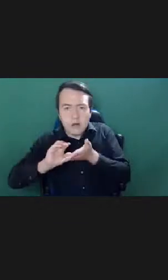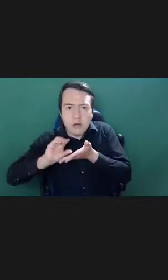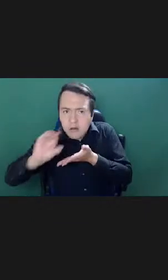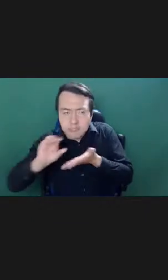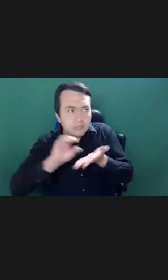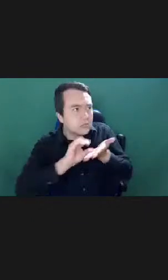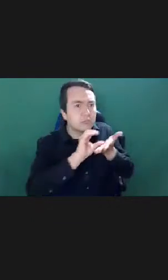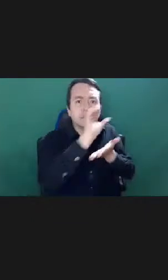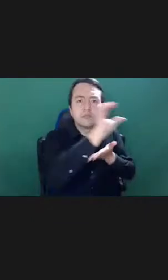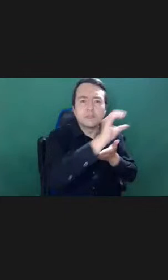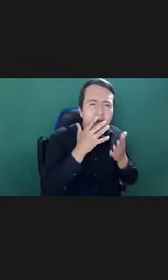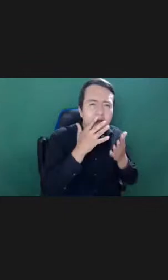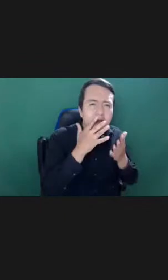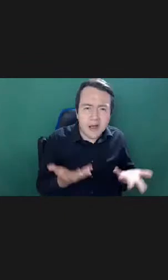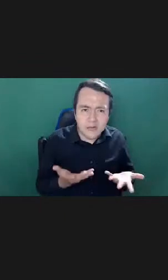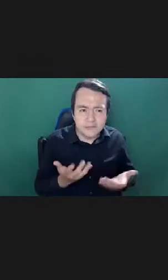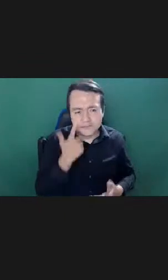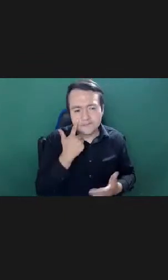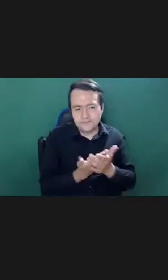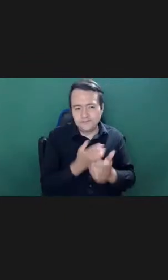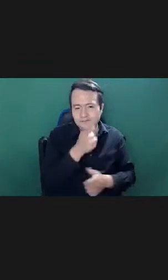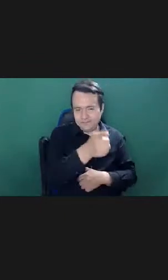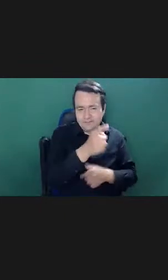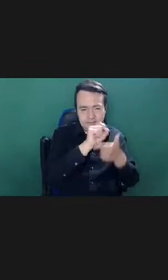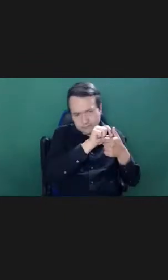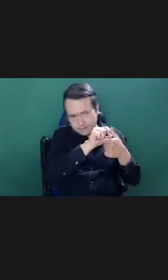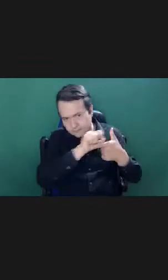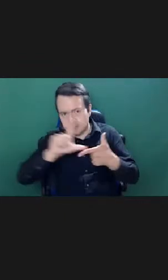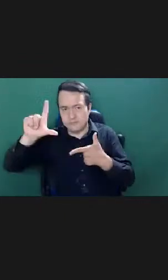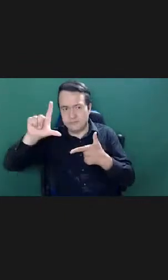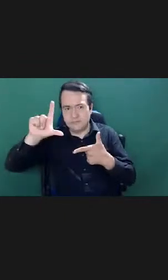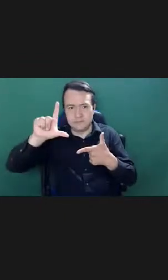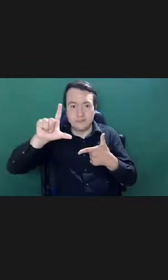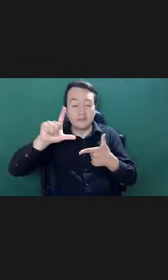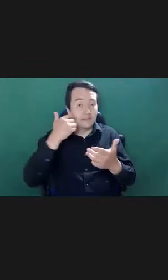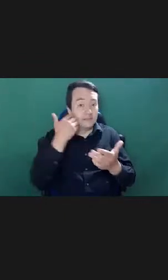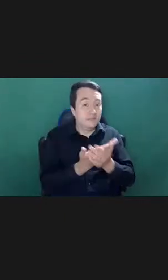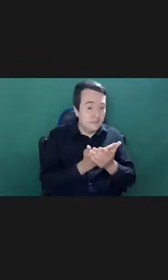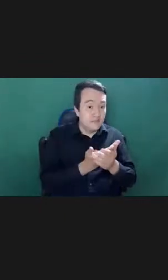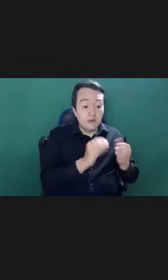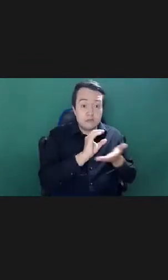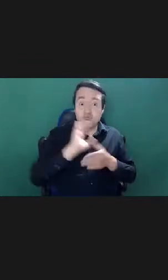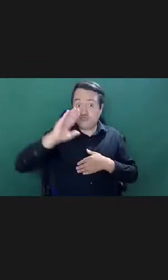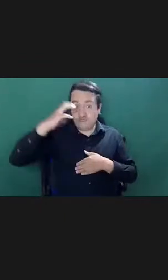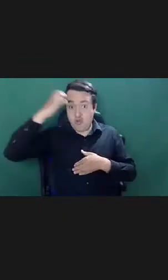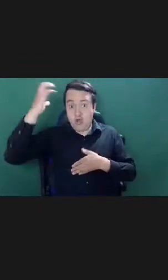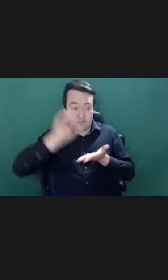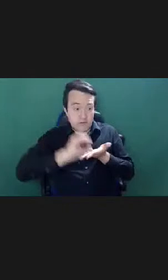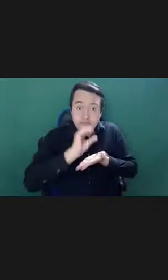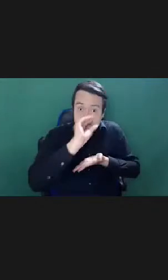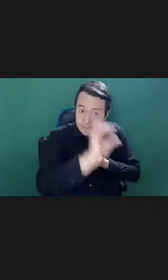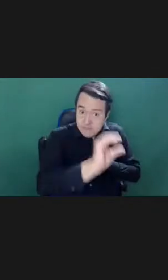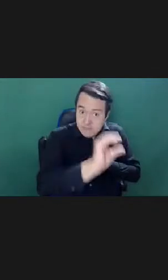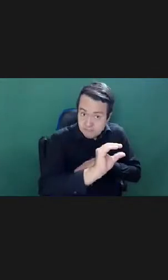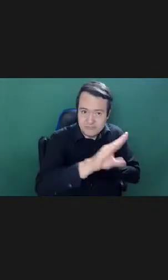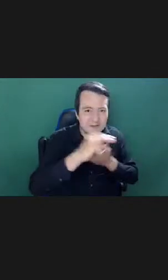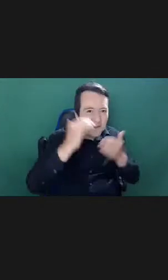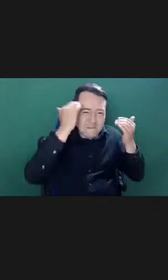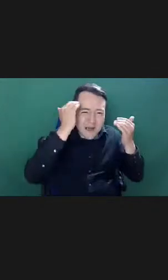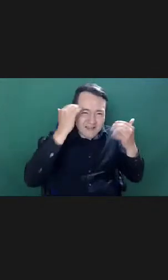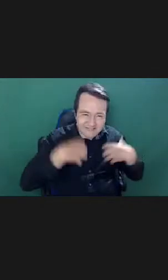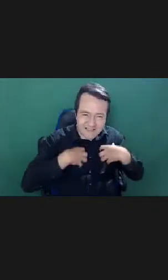correlation between the investment by the government in mental health and the need in mental